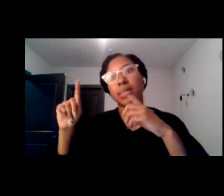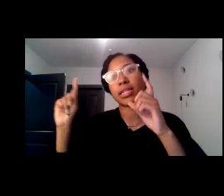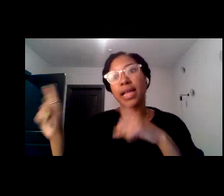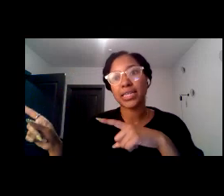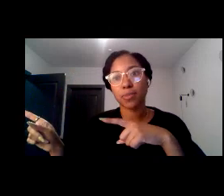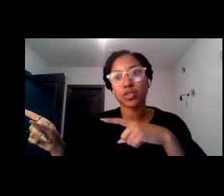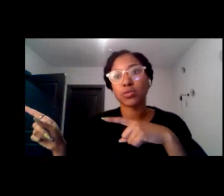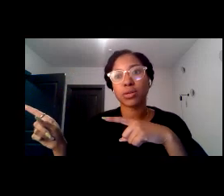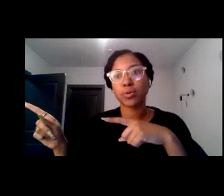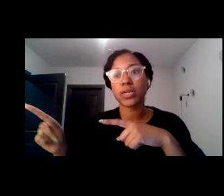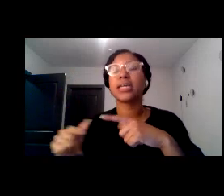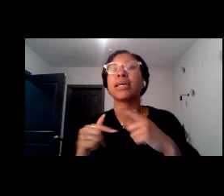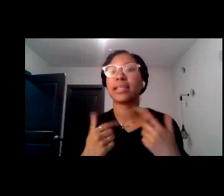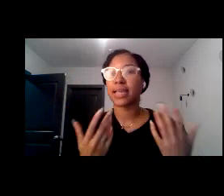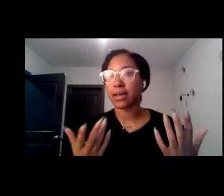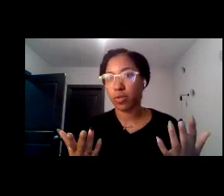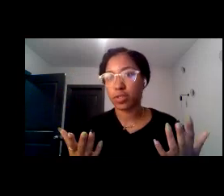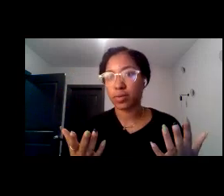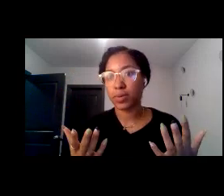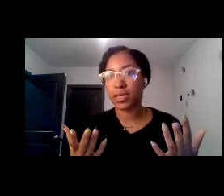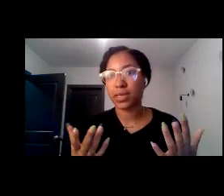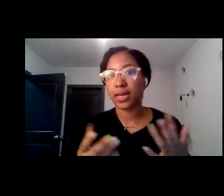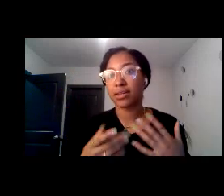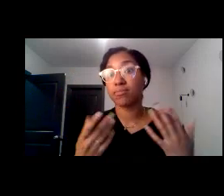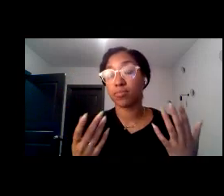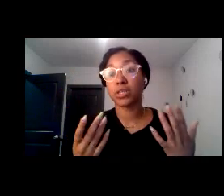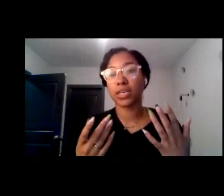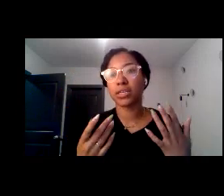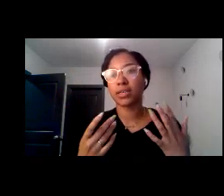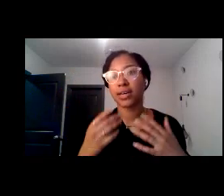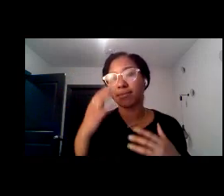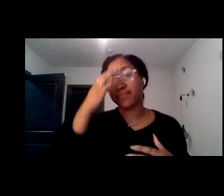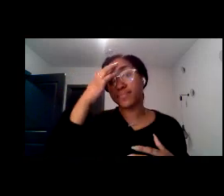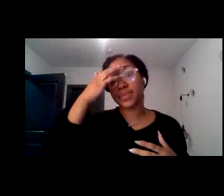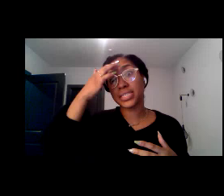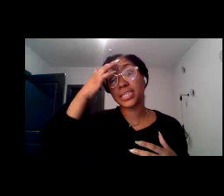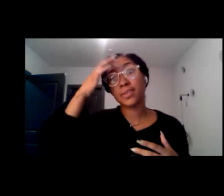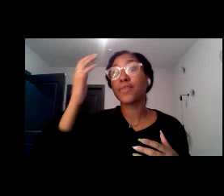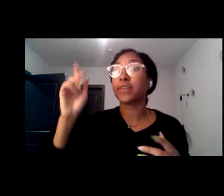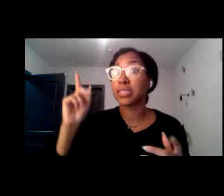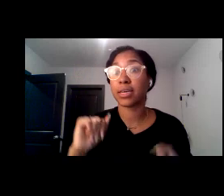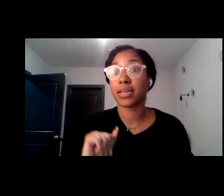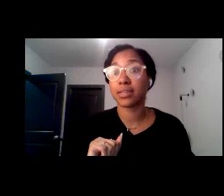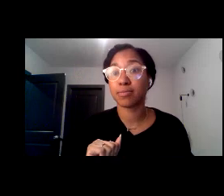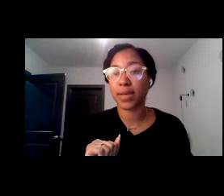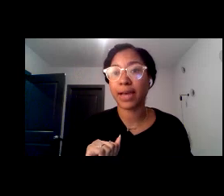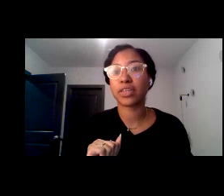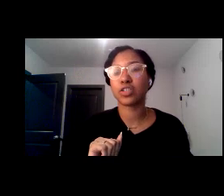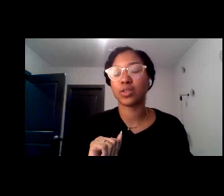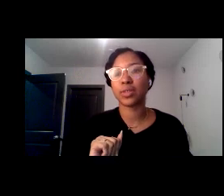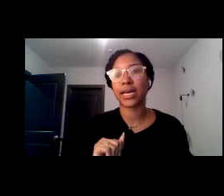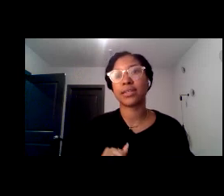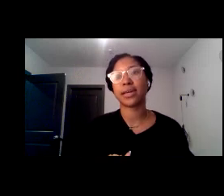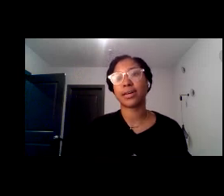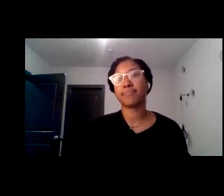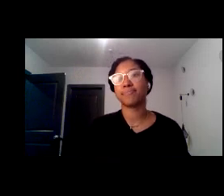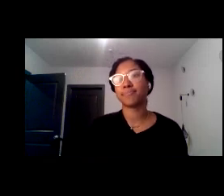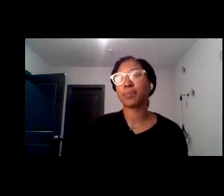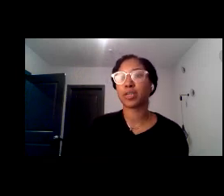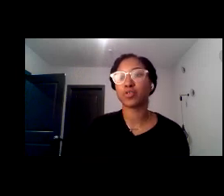in the last monitoring report, then that will also be a really good indicative of us having to do